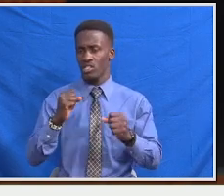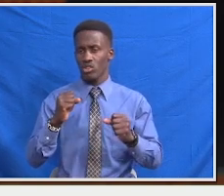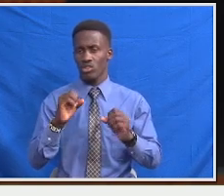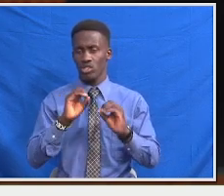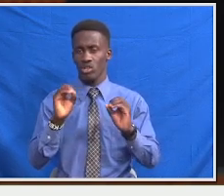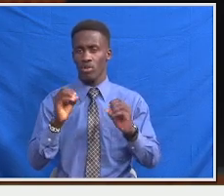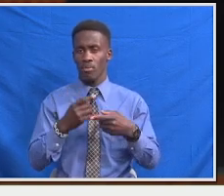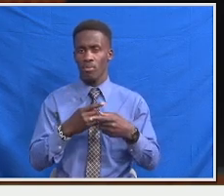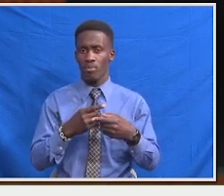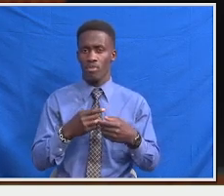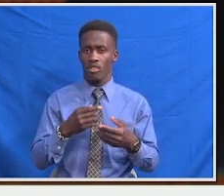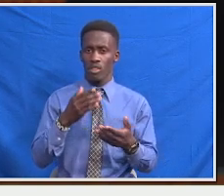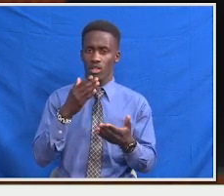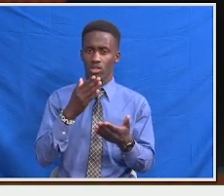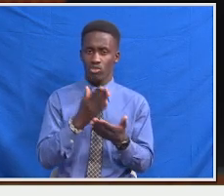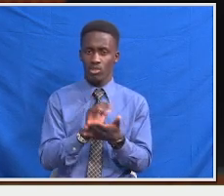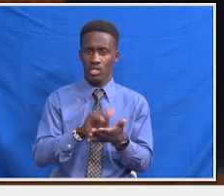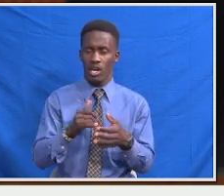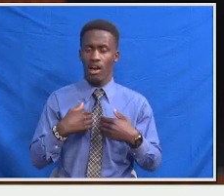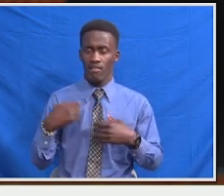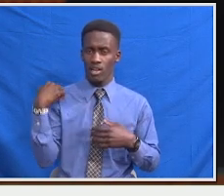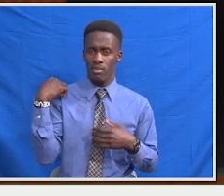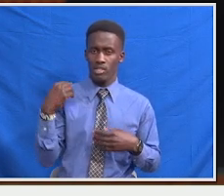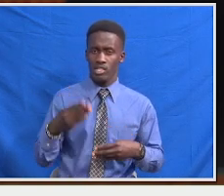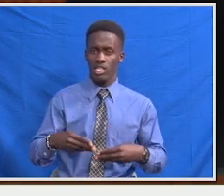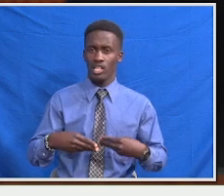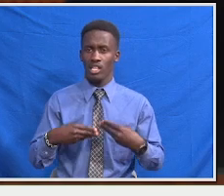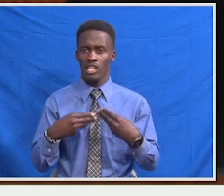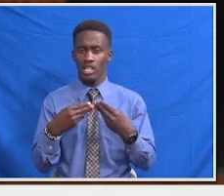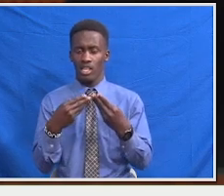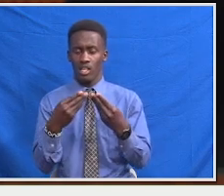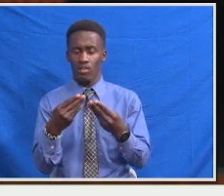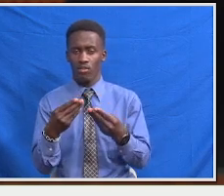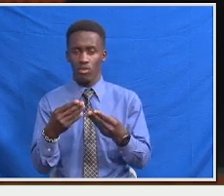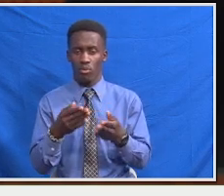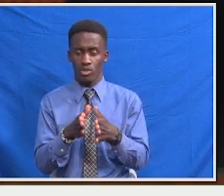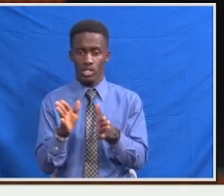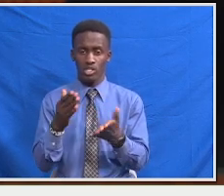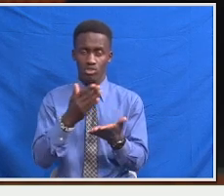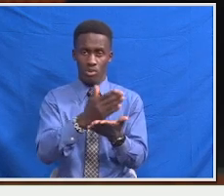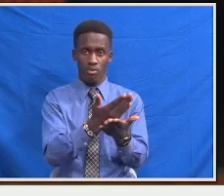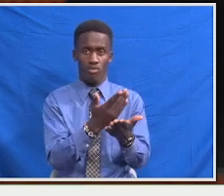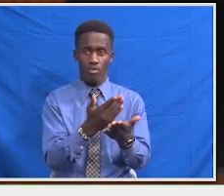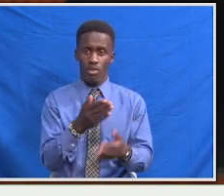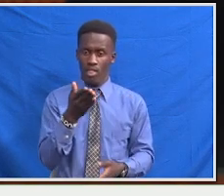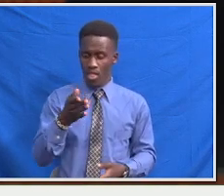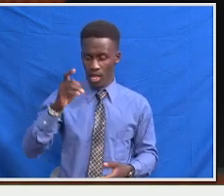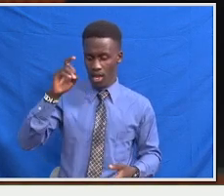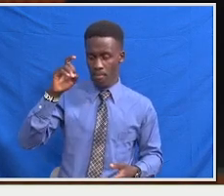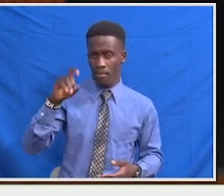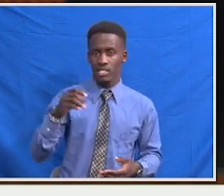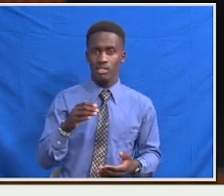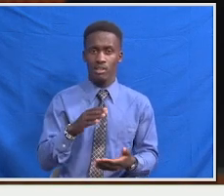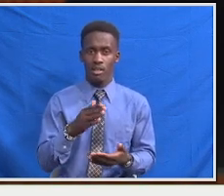the numbers does not entitle you to impeachment. There has to be proof